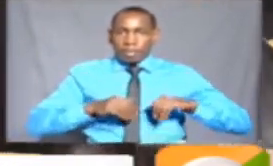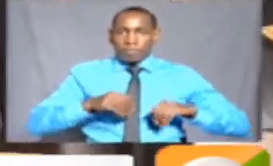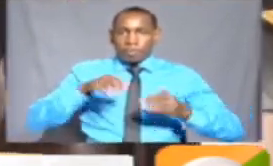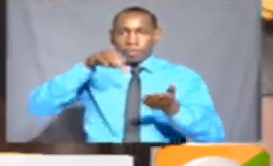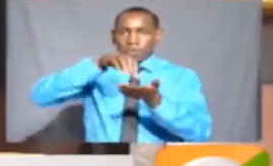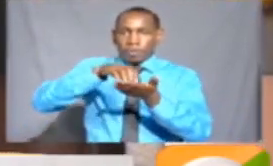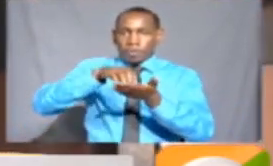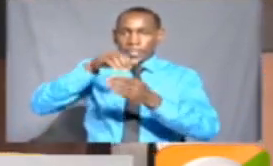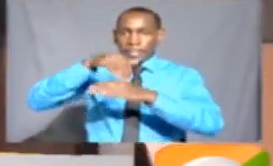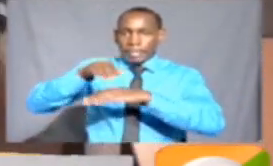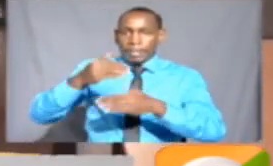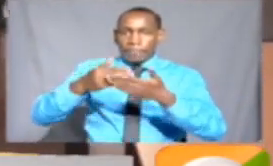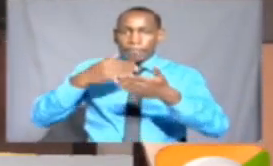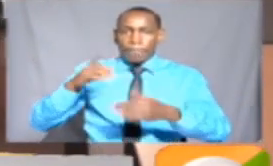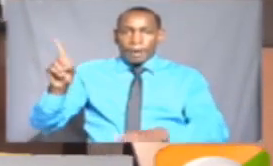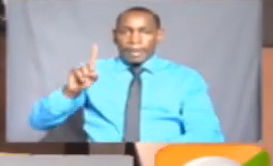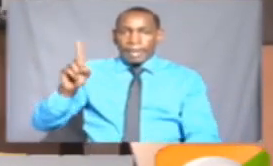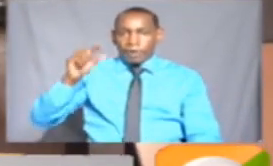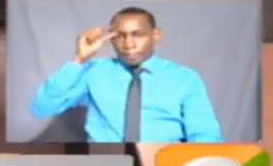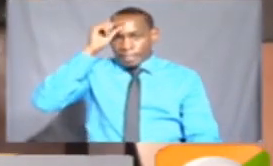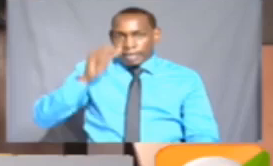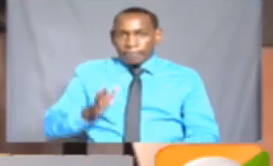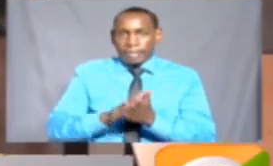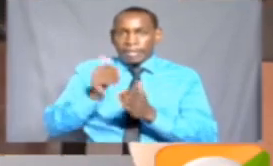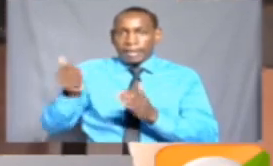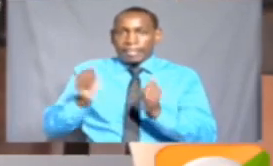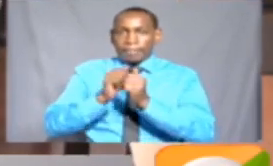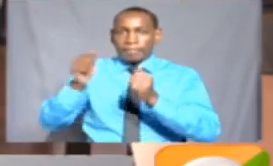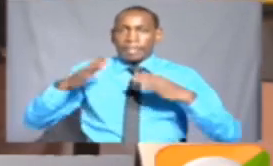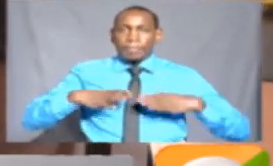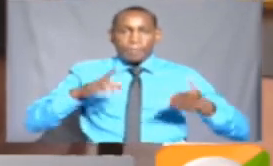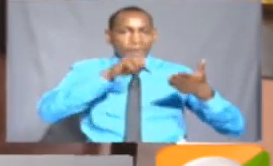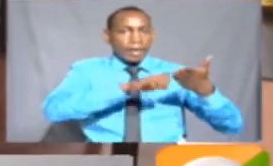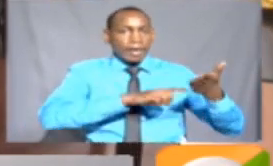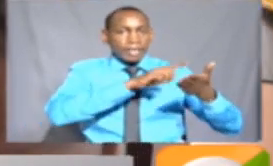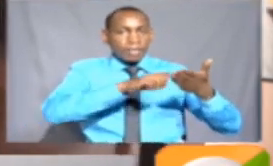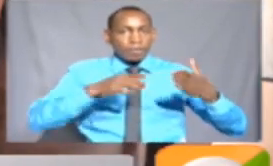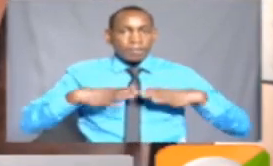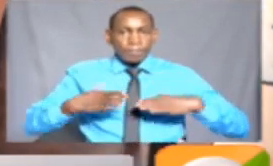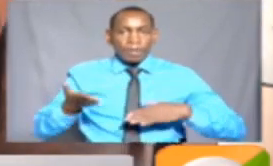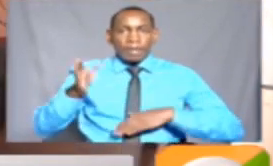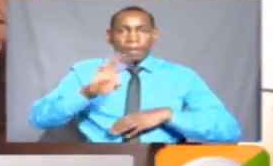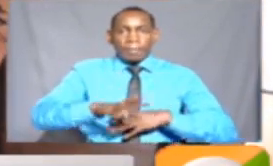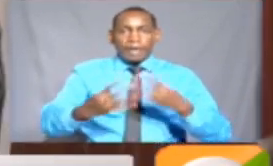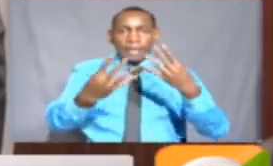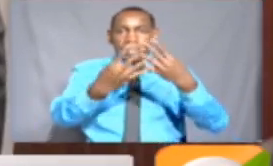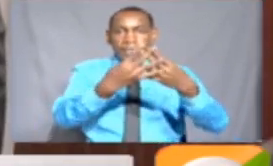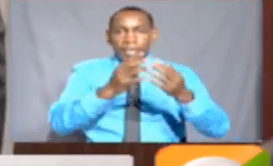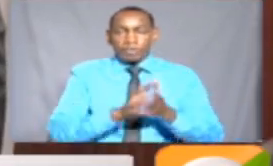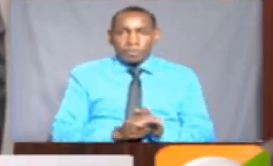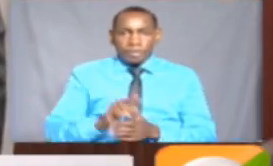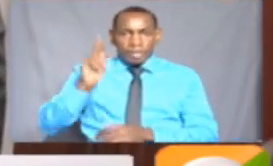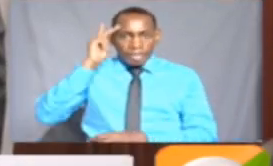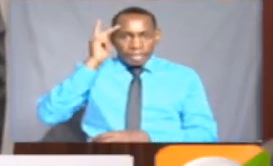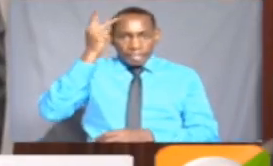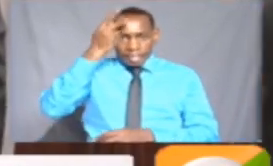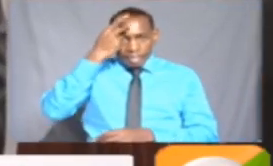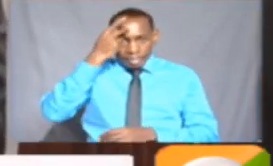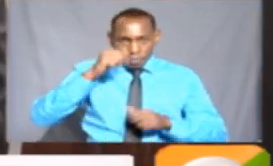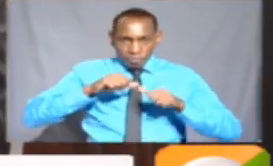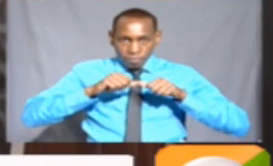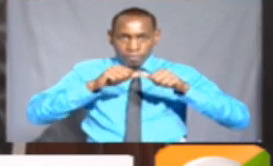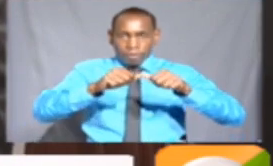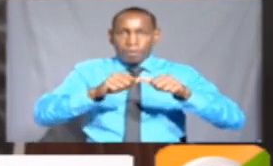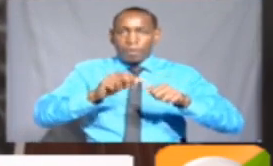sent former Nairobi Governor Evans Kidero and 15 other accused persons back to custody. Kidero will spend the night at the